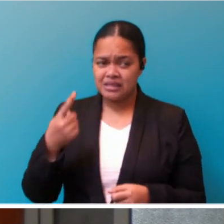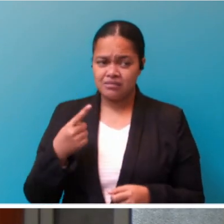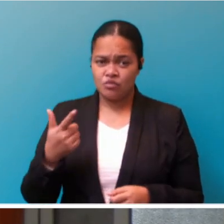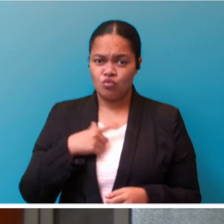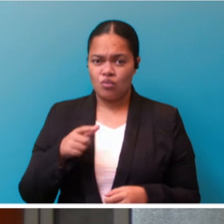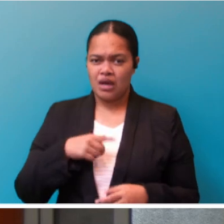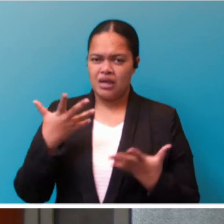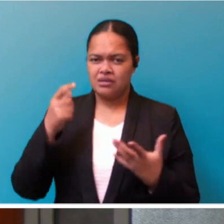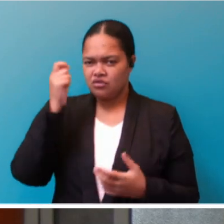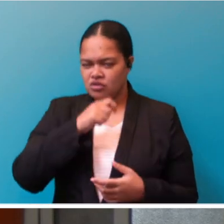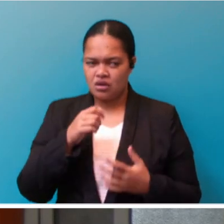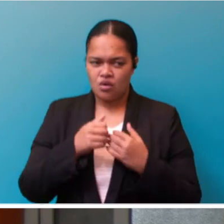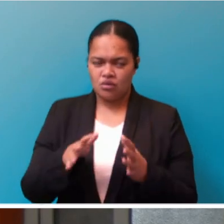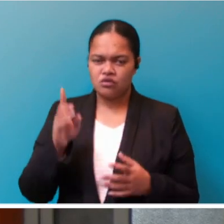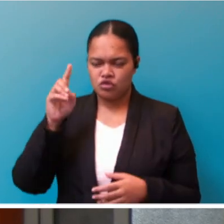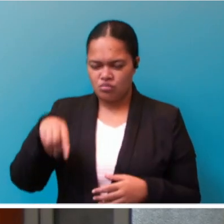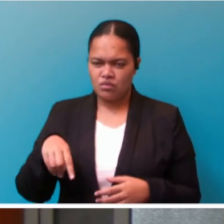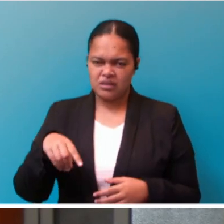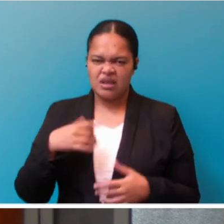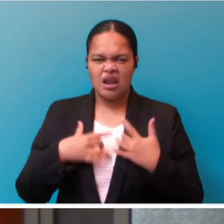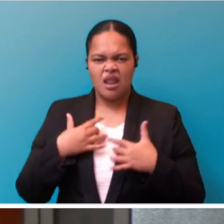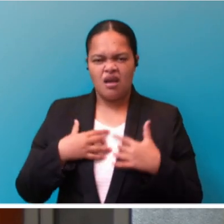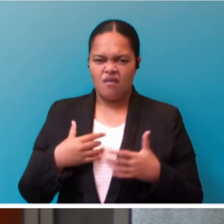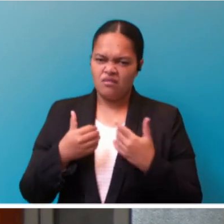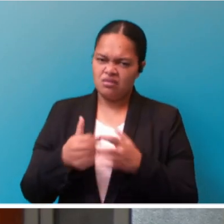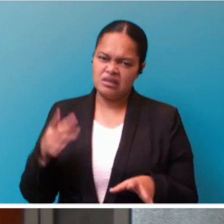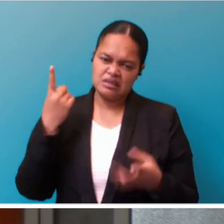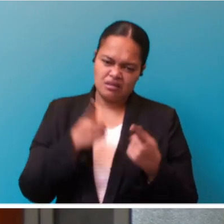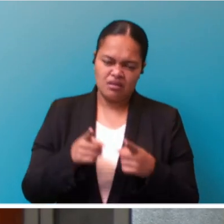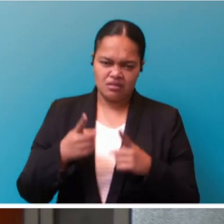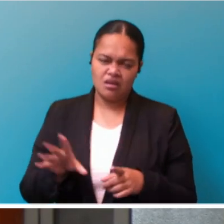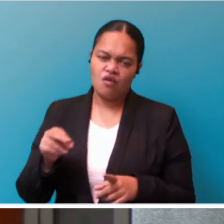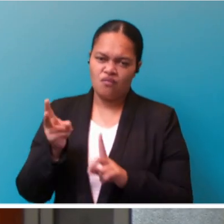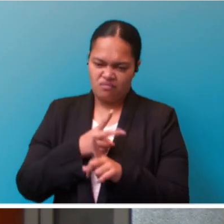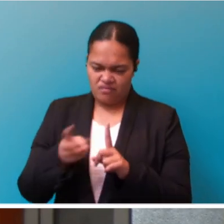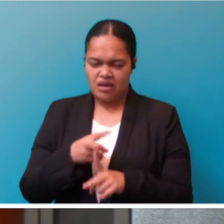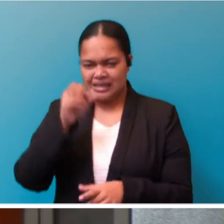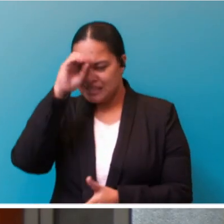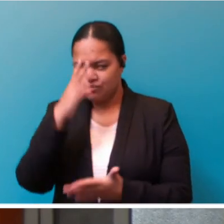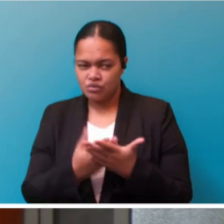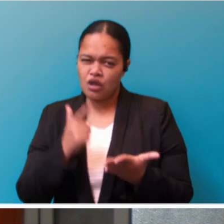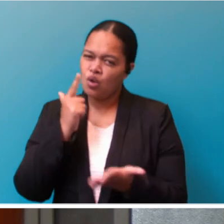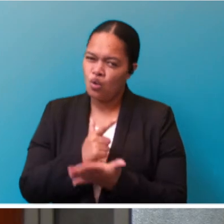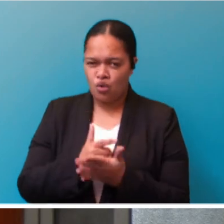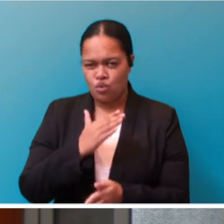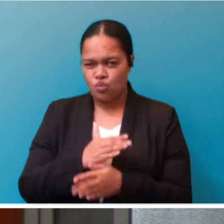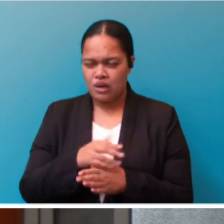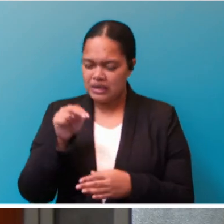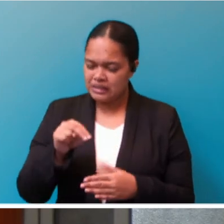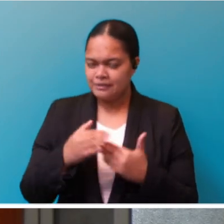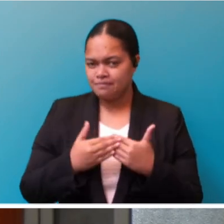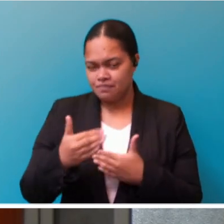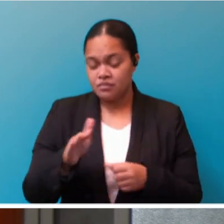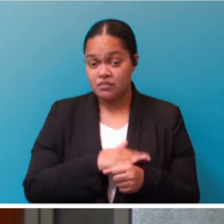weekend where 3 lives were lost due to domestic violence. So while there has been a lot of progress, Mr. Speaker, there's still a lot of work ahead to ensure